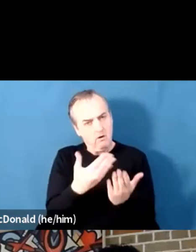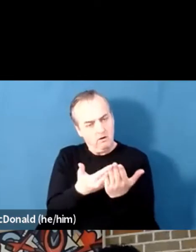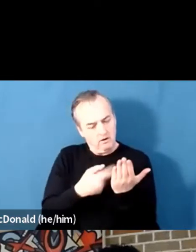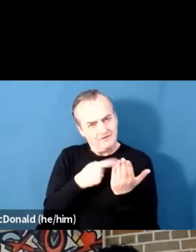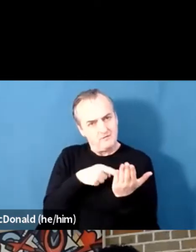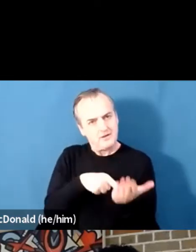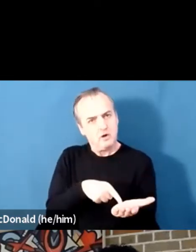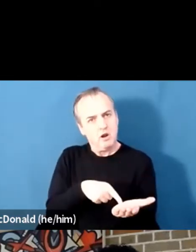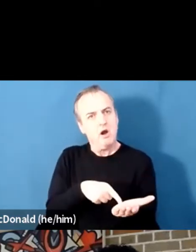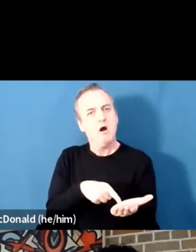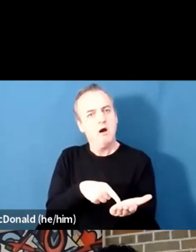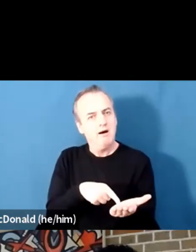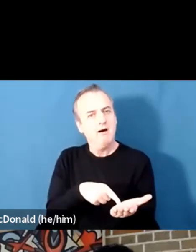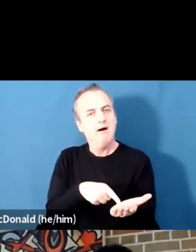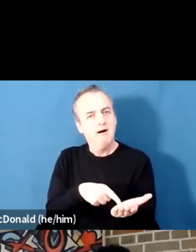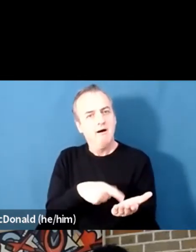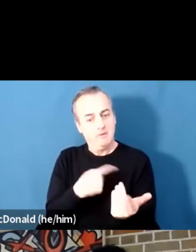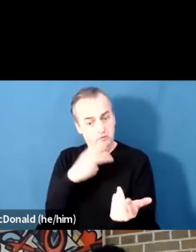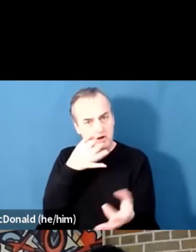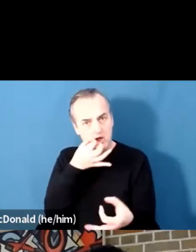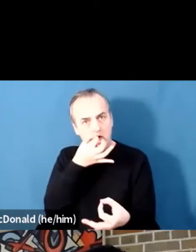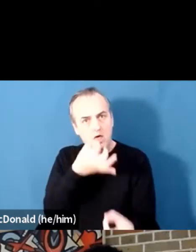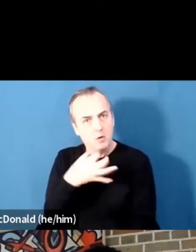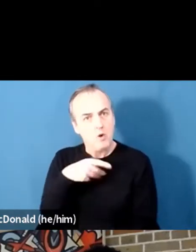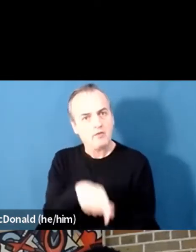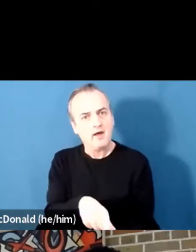ordinary, I would also say as well.